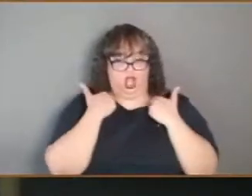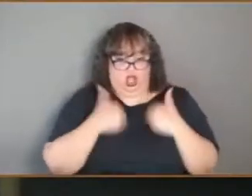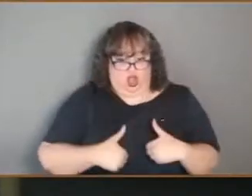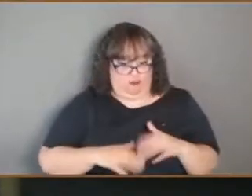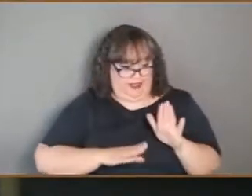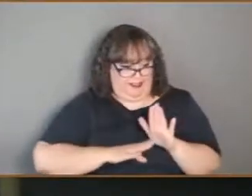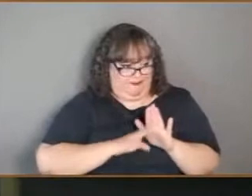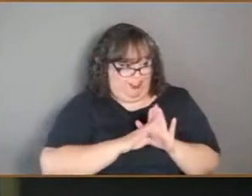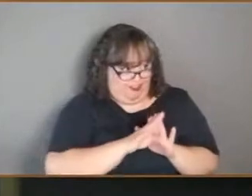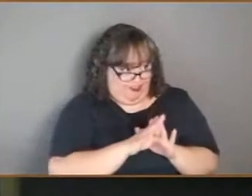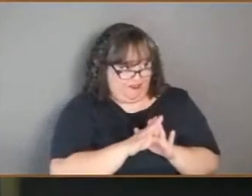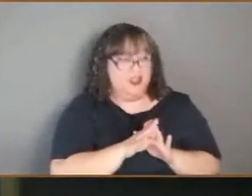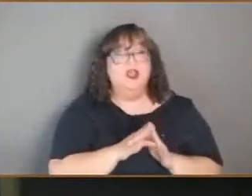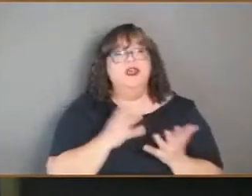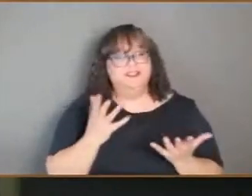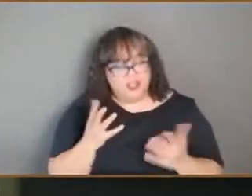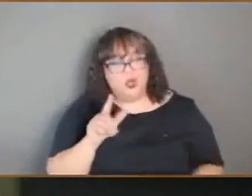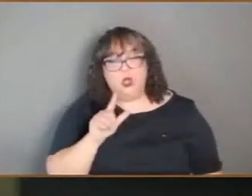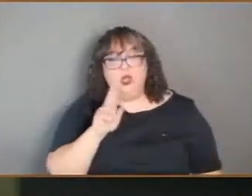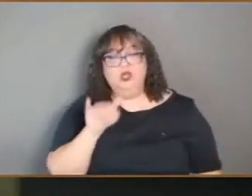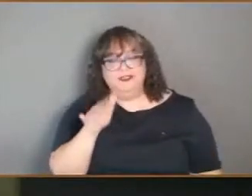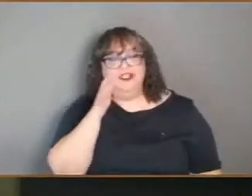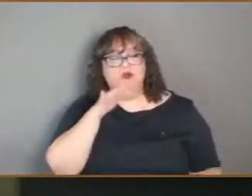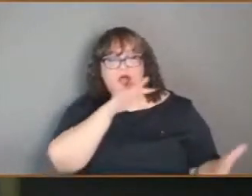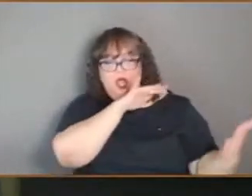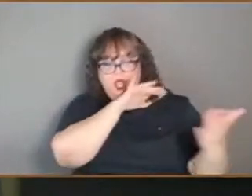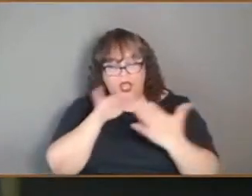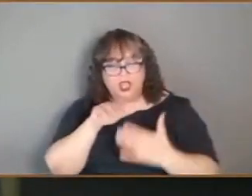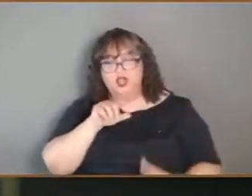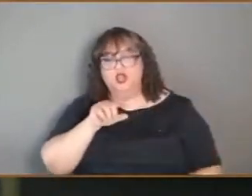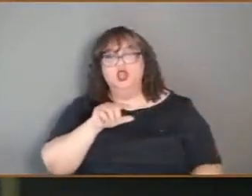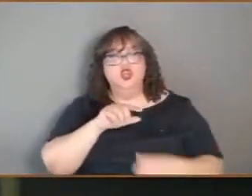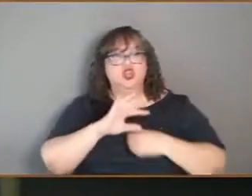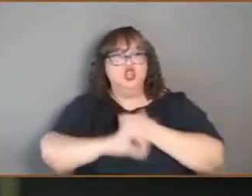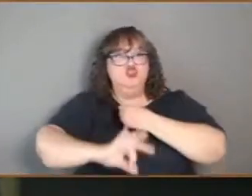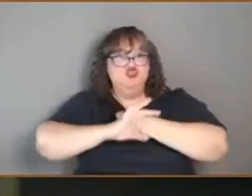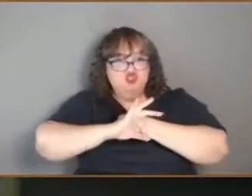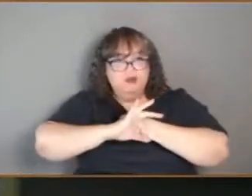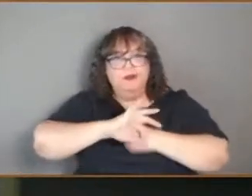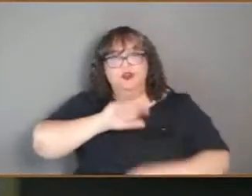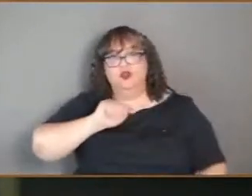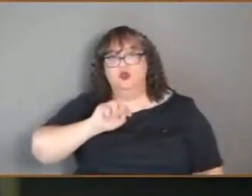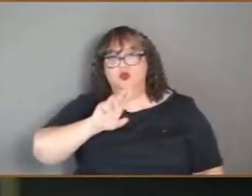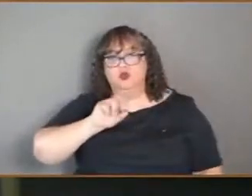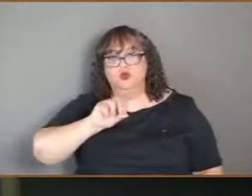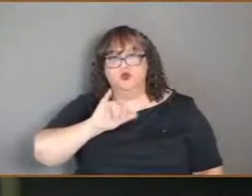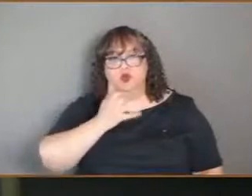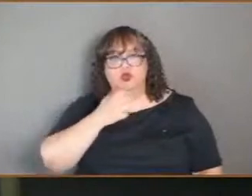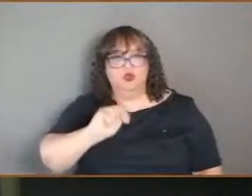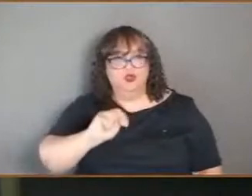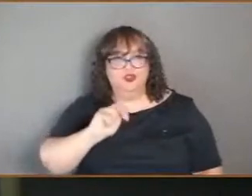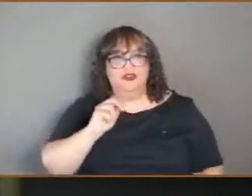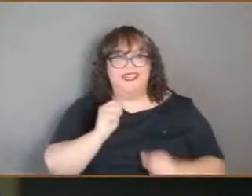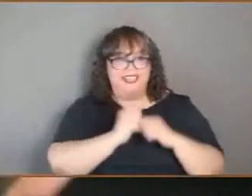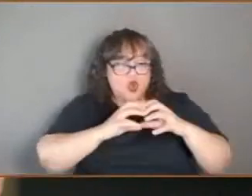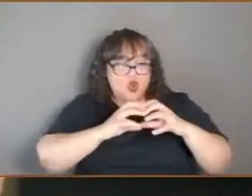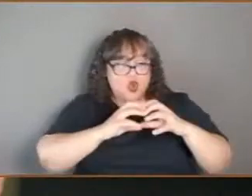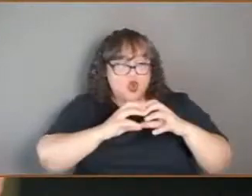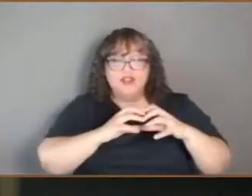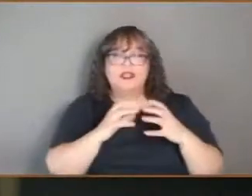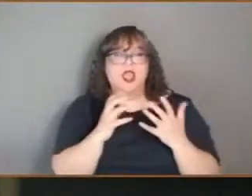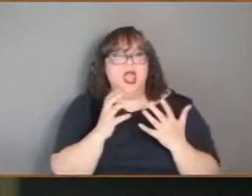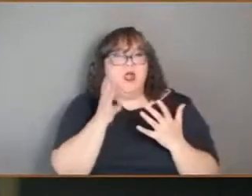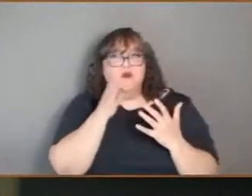and look at these Jupiter Trojan asteroids. And we think it's going to discover and understand these sort of fossils of solar